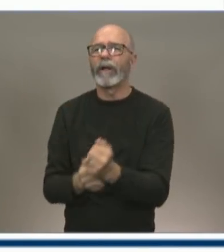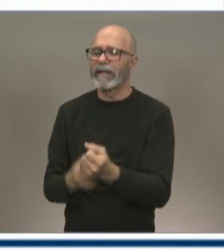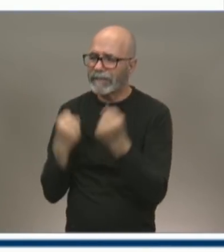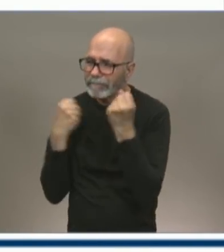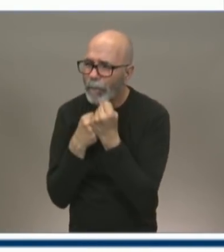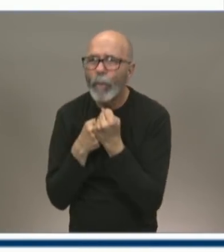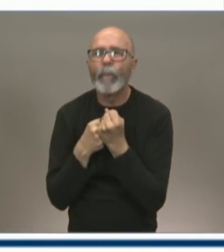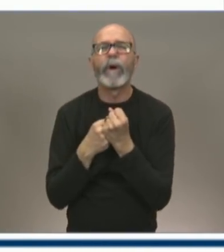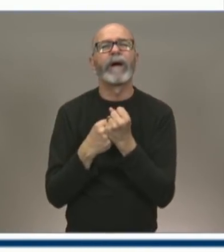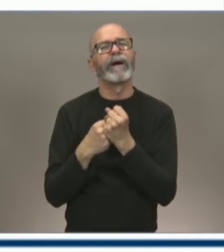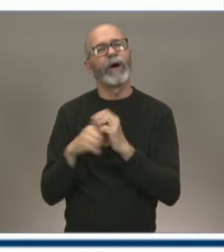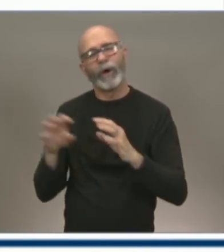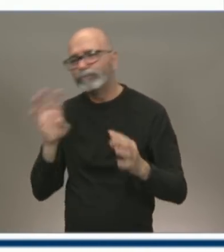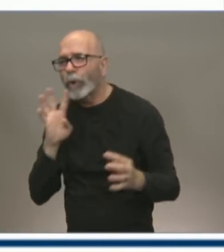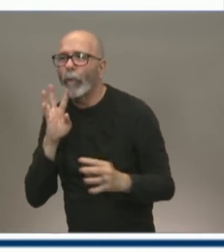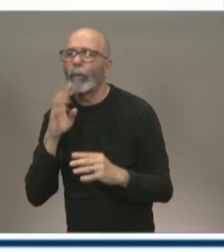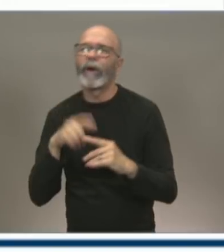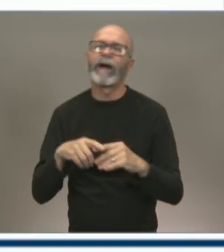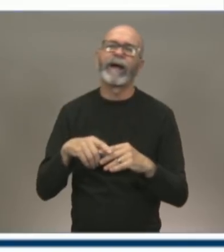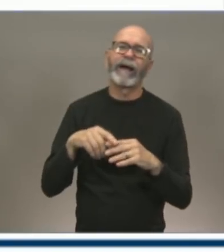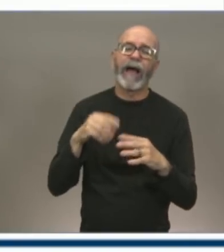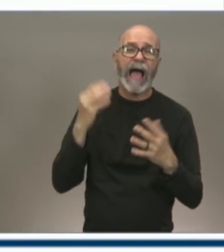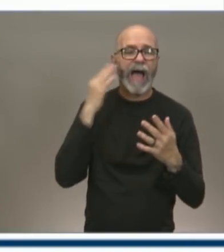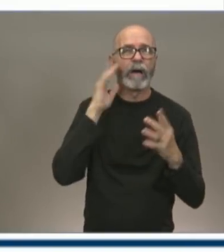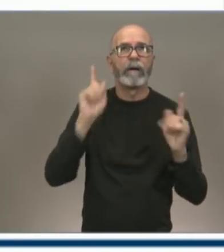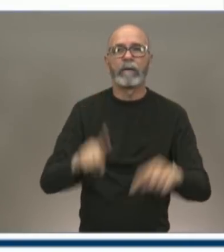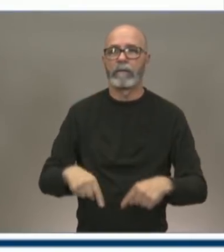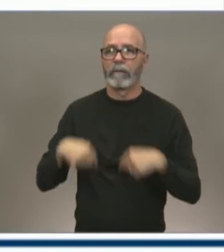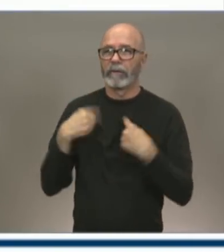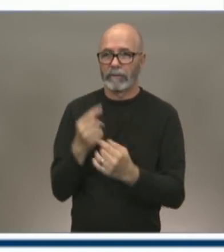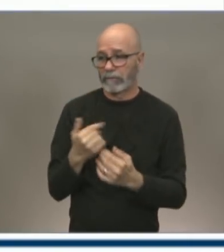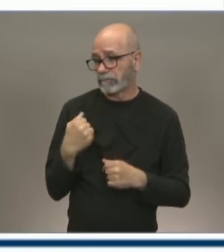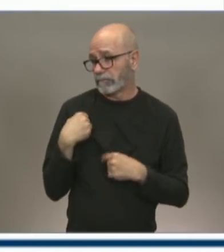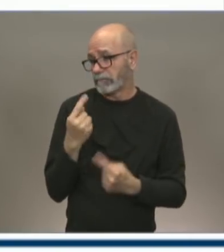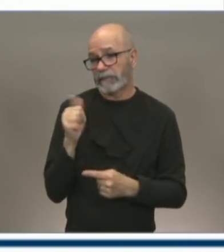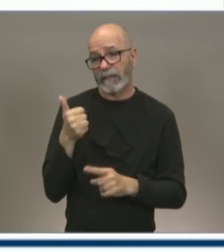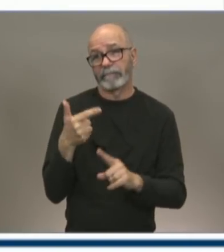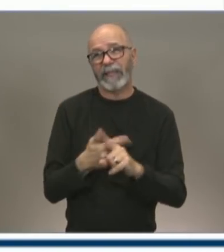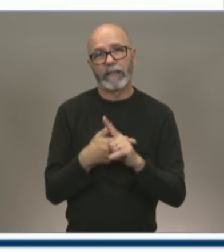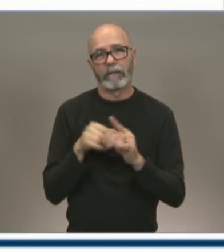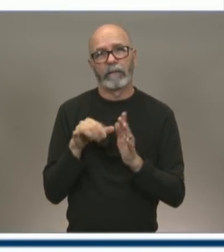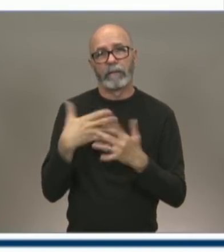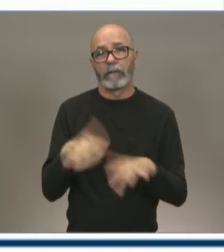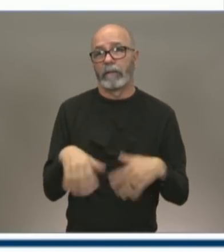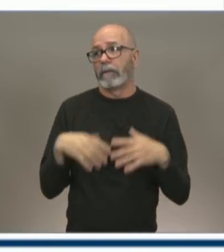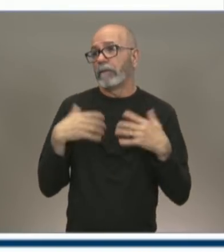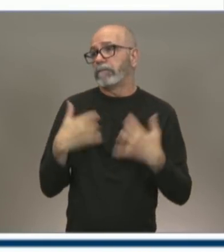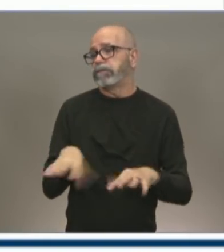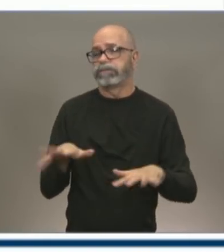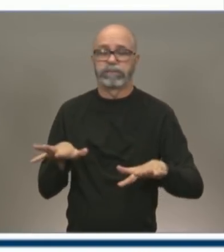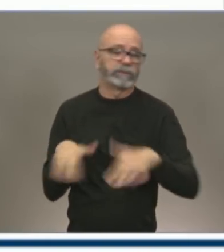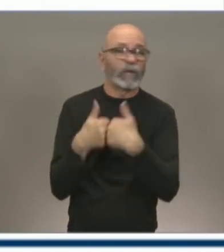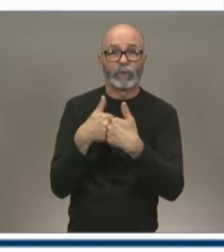a challenging 10, 11 months, and a phone call makes a big difference.